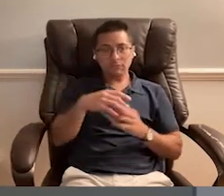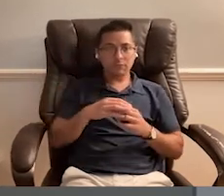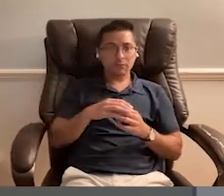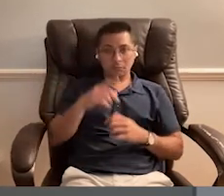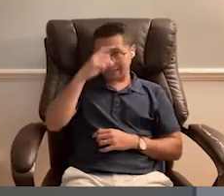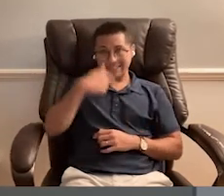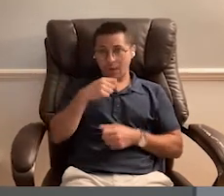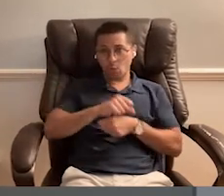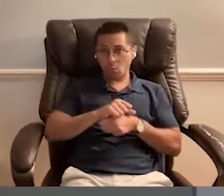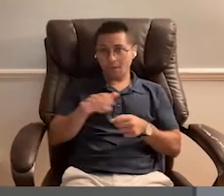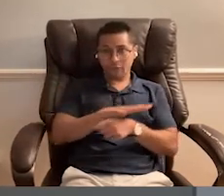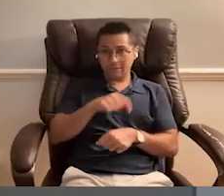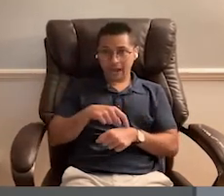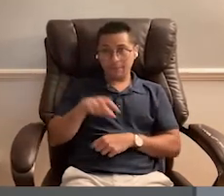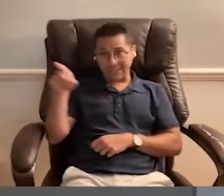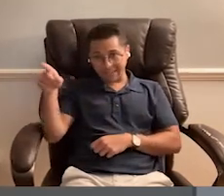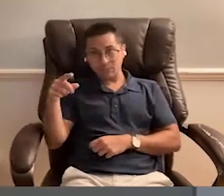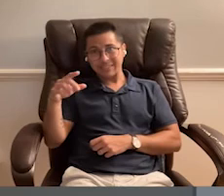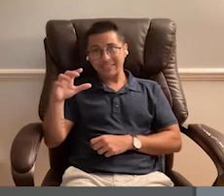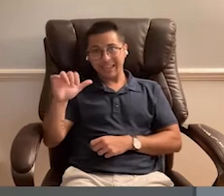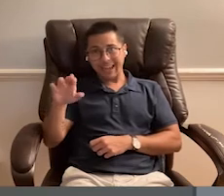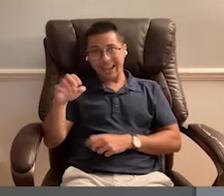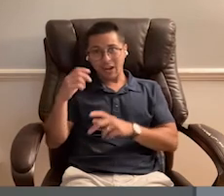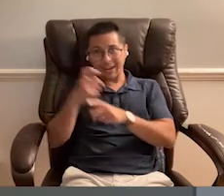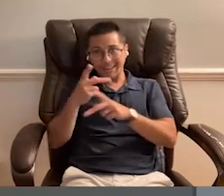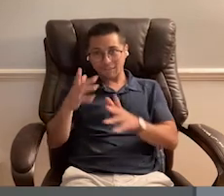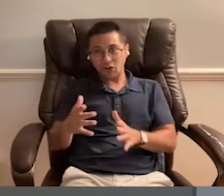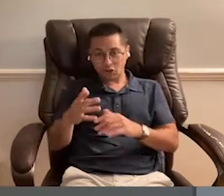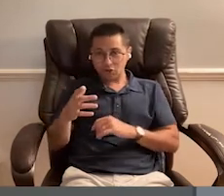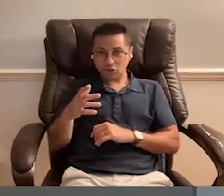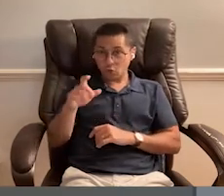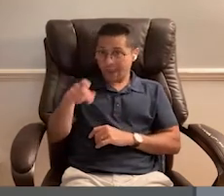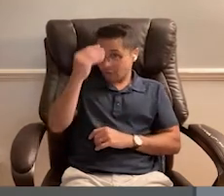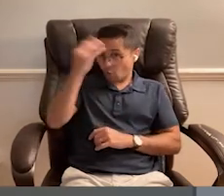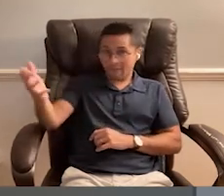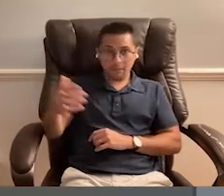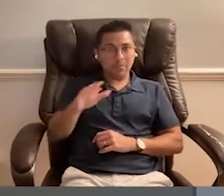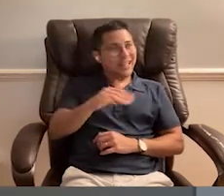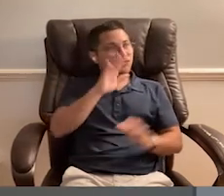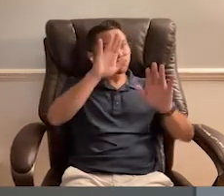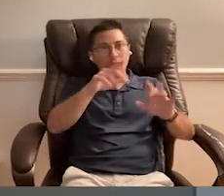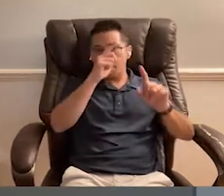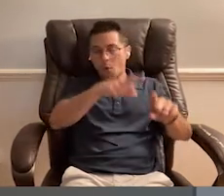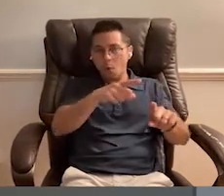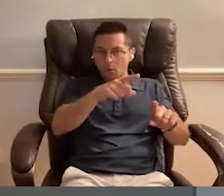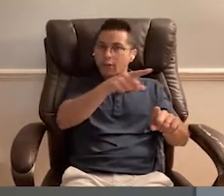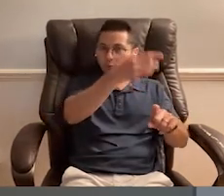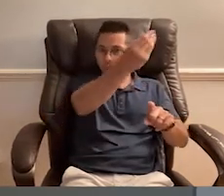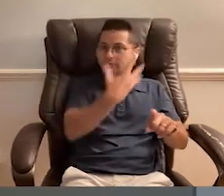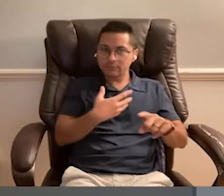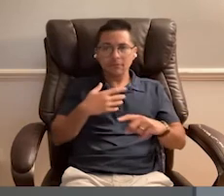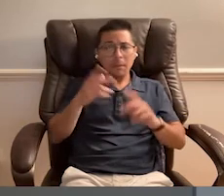spouse, or when he becomes disabled, and you know, because I work full time. He was the caregiver. So I mean, make sure that you notify